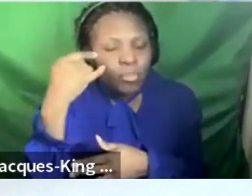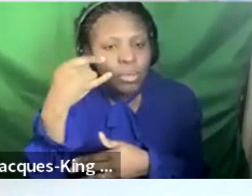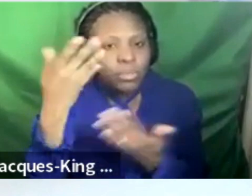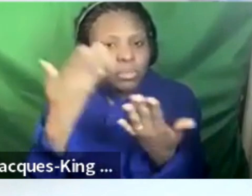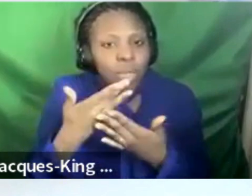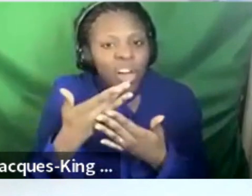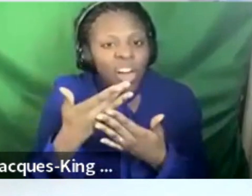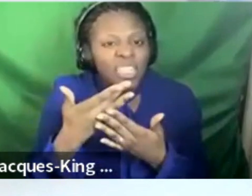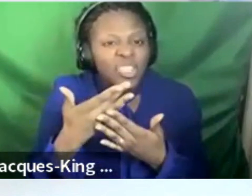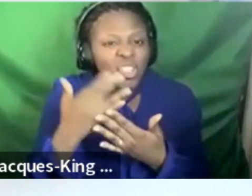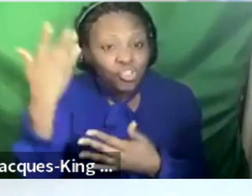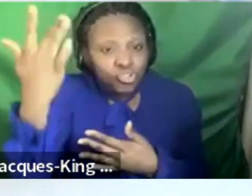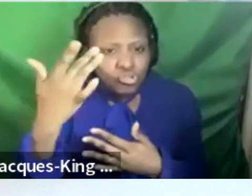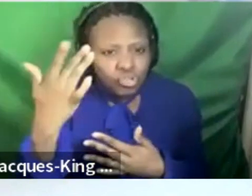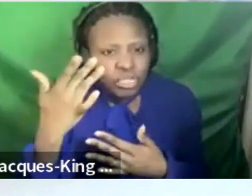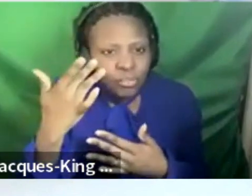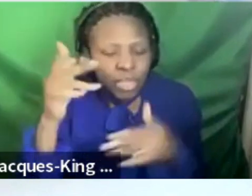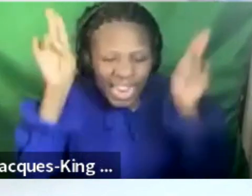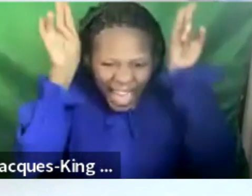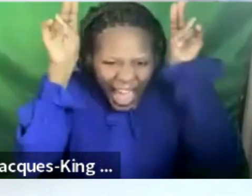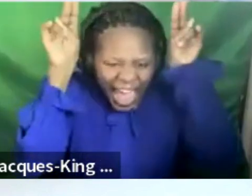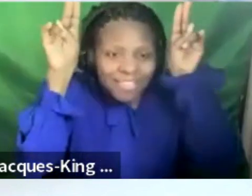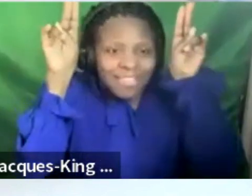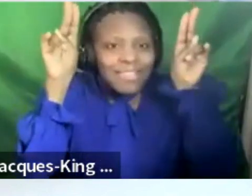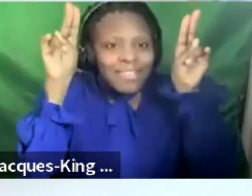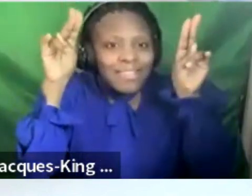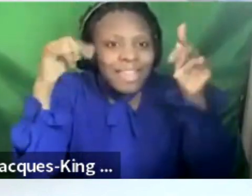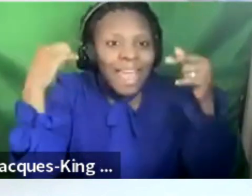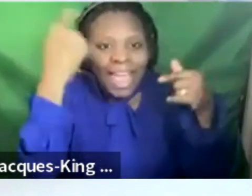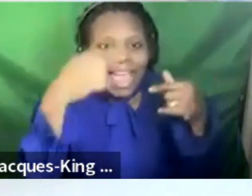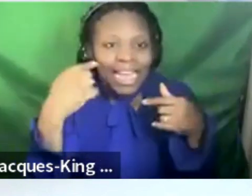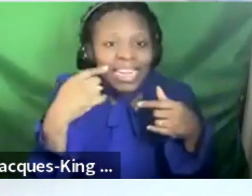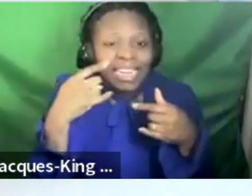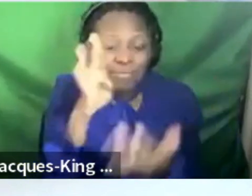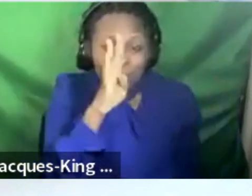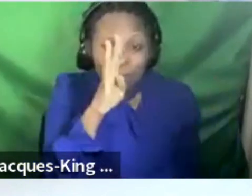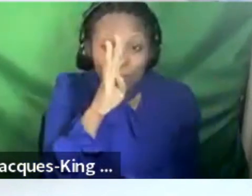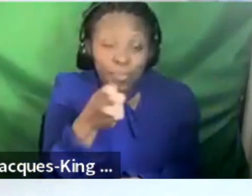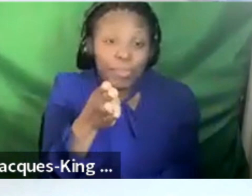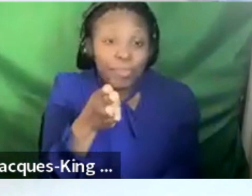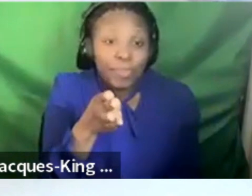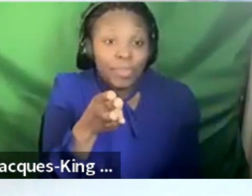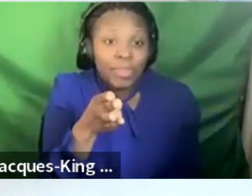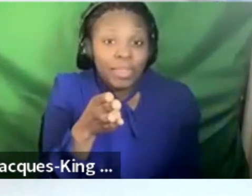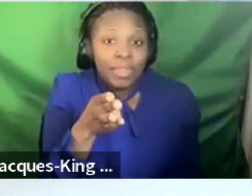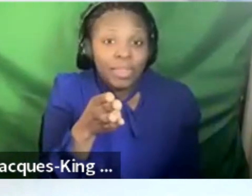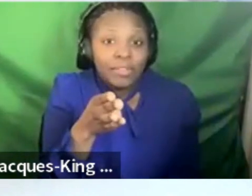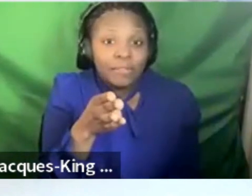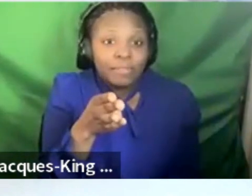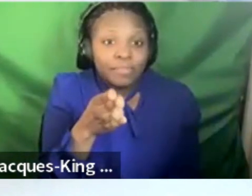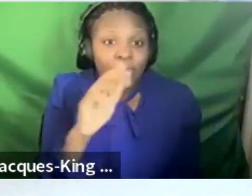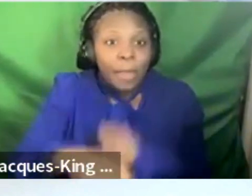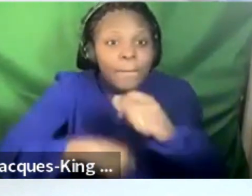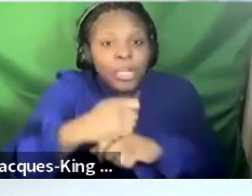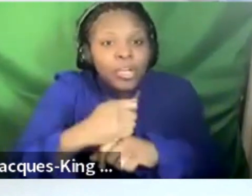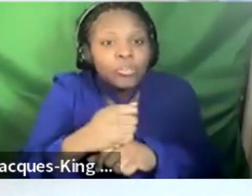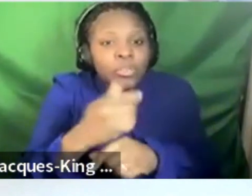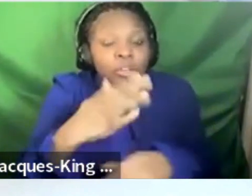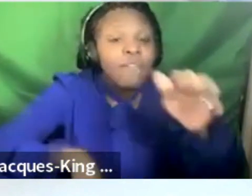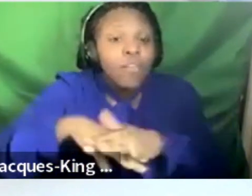just giving Bottom a donkey head, an ass's head, turns